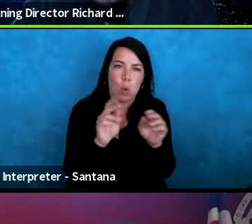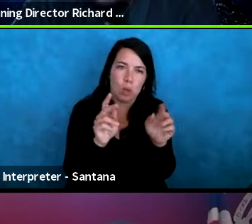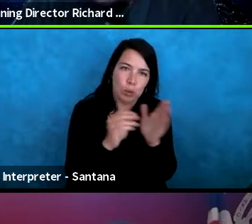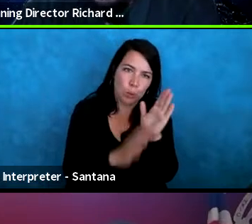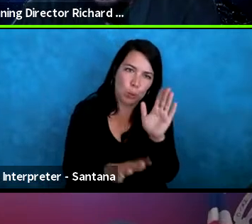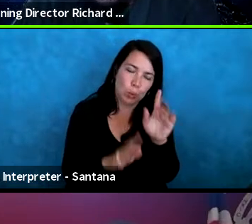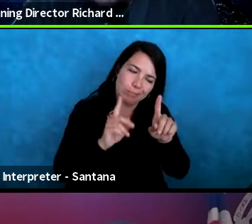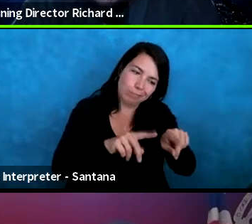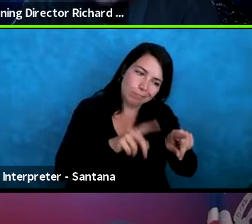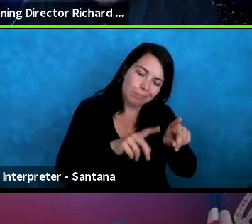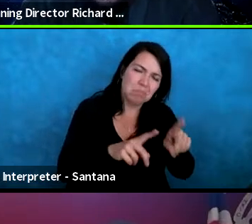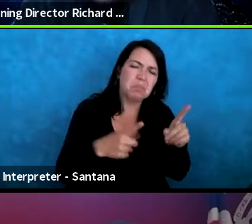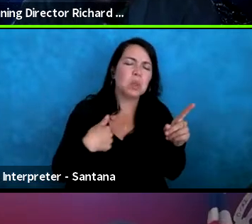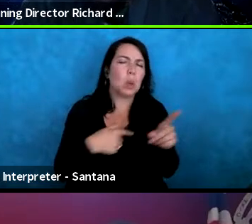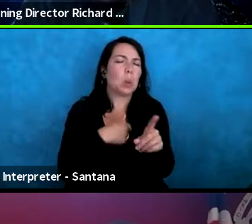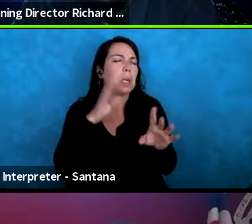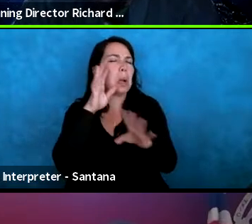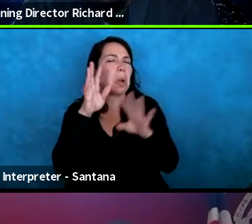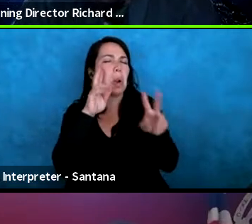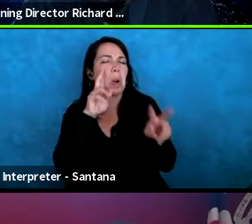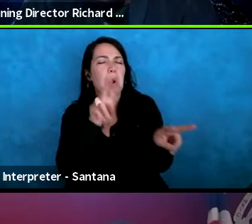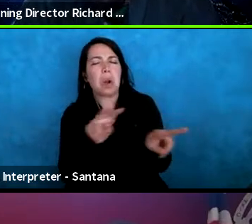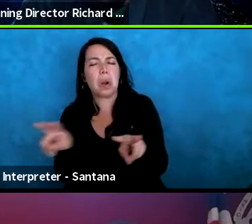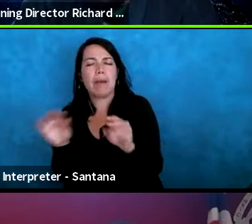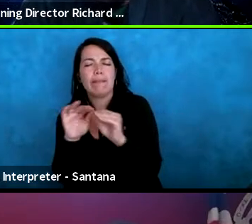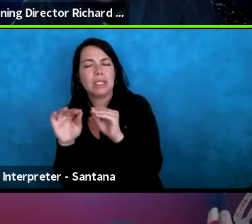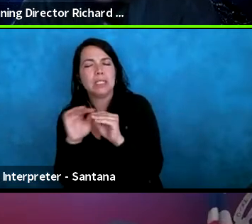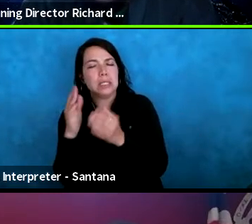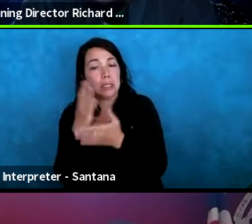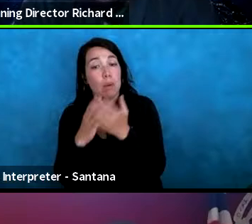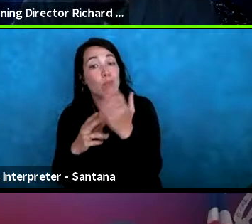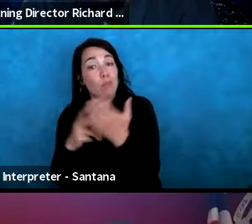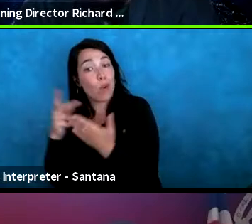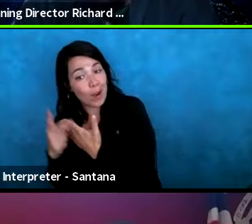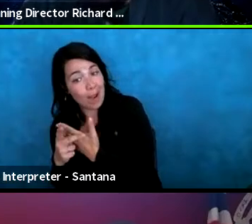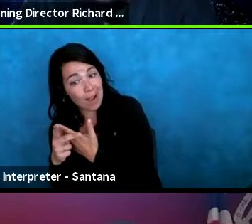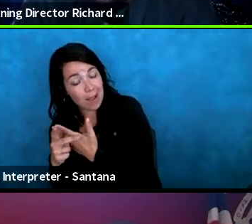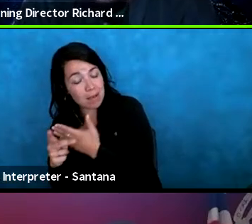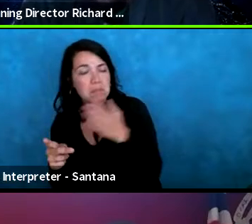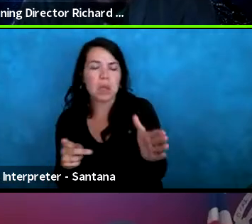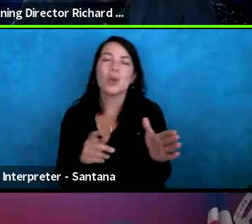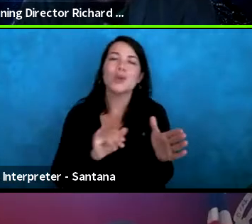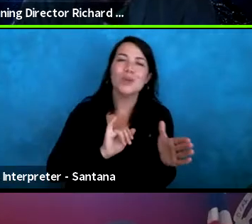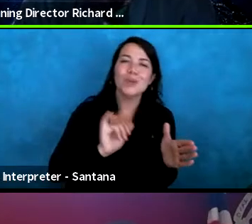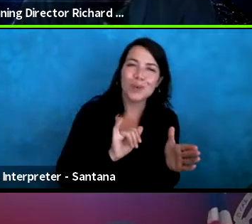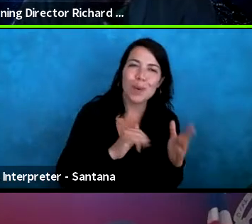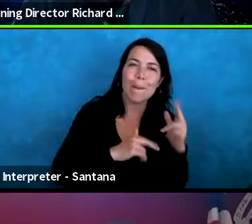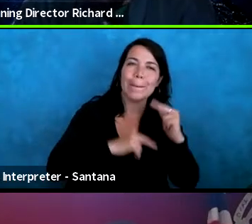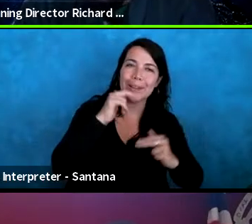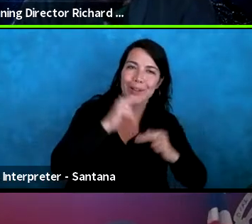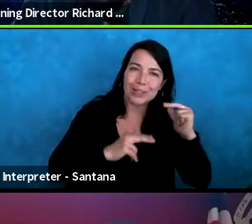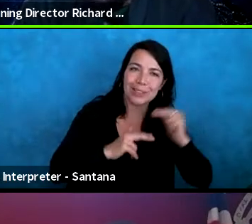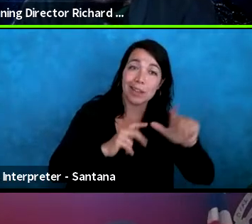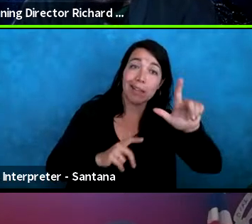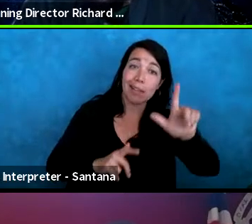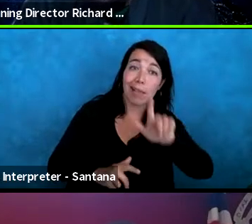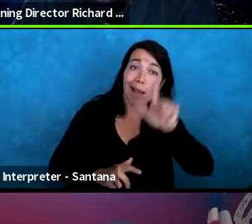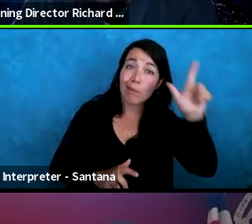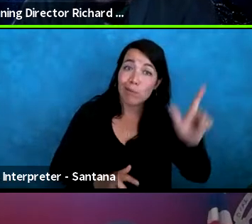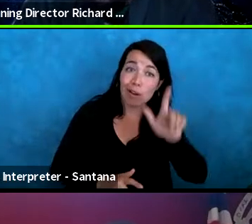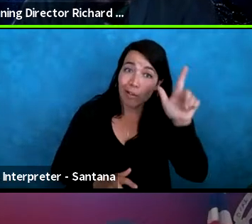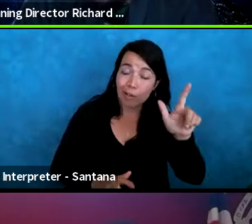our programs particularly, but also potentially for some of our buildings. The library has some issues. The library, various library foundations or, you